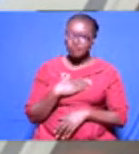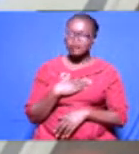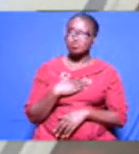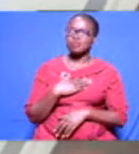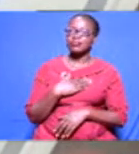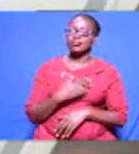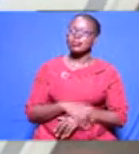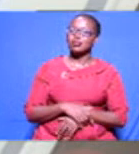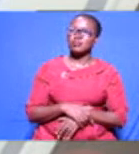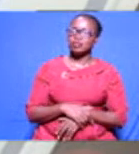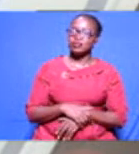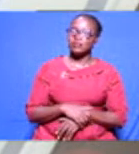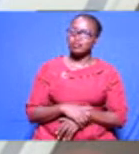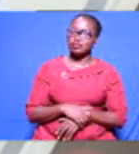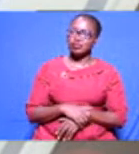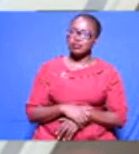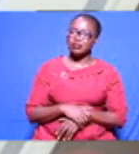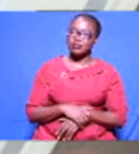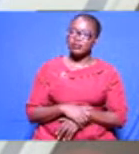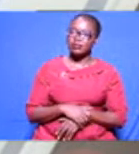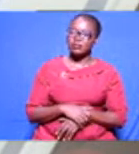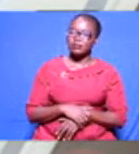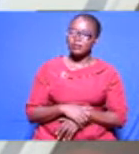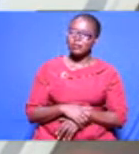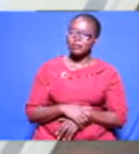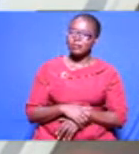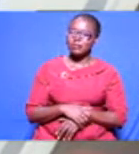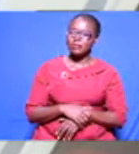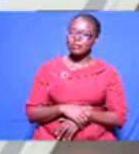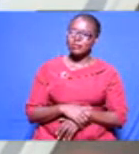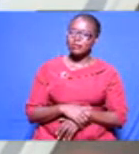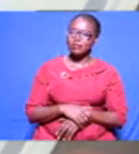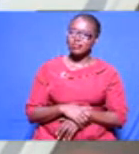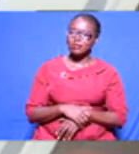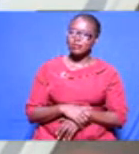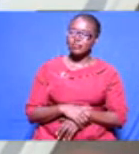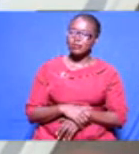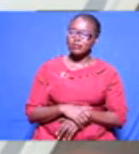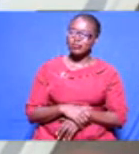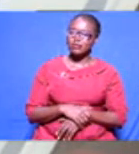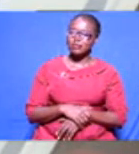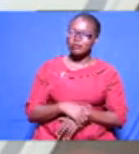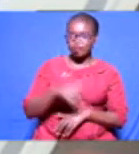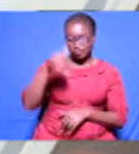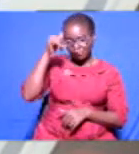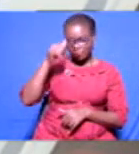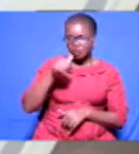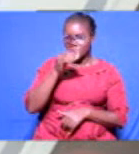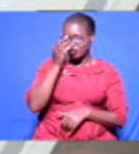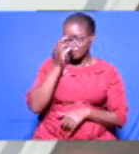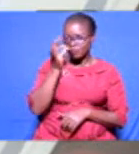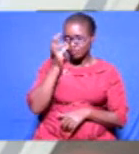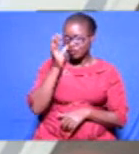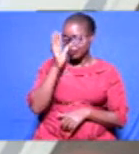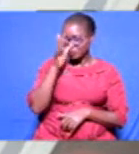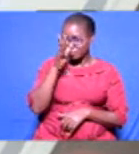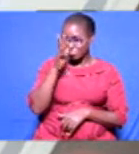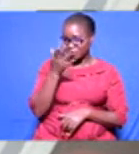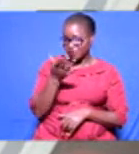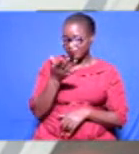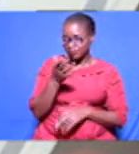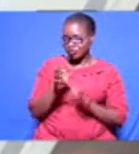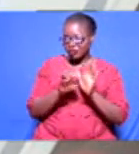yes, yes. He says, Williams from Makueni, I remember Mwai Kibaki's jokes, and he gives